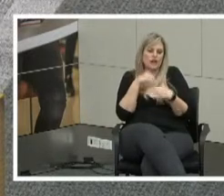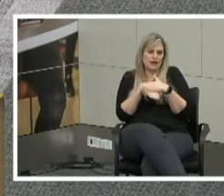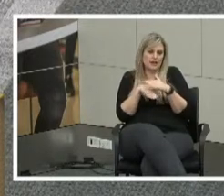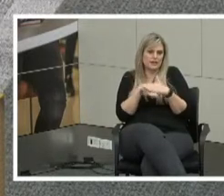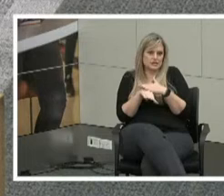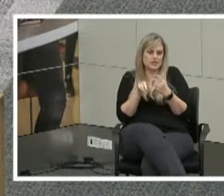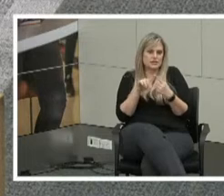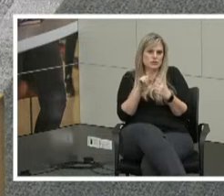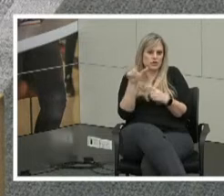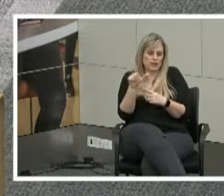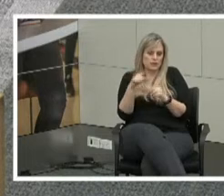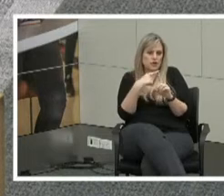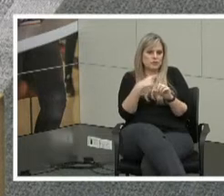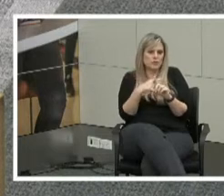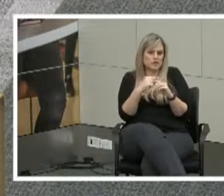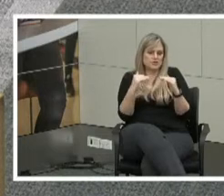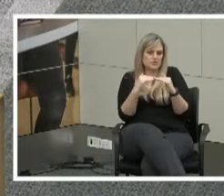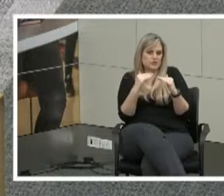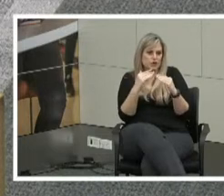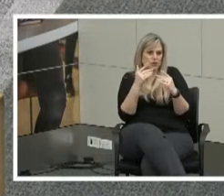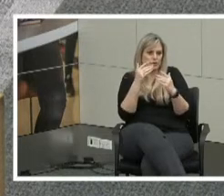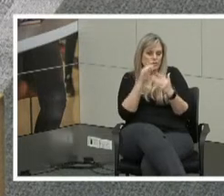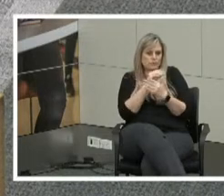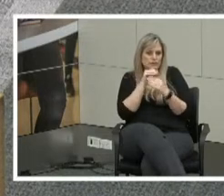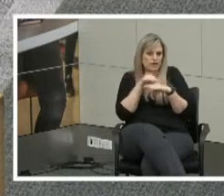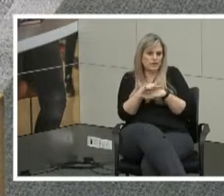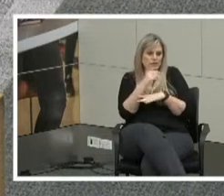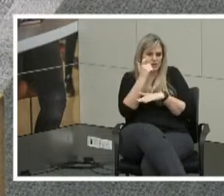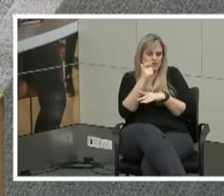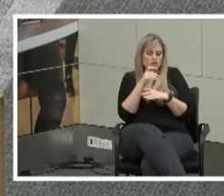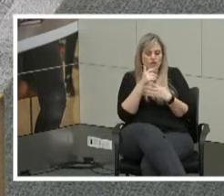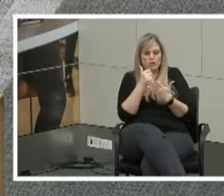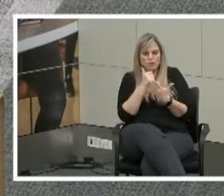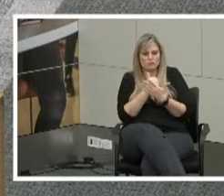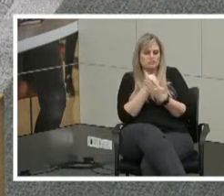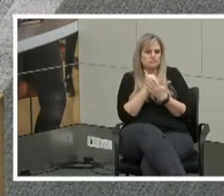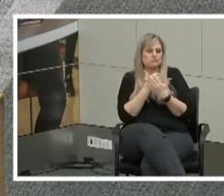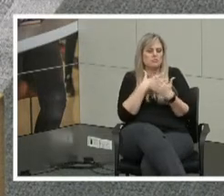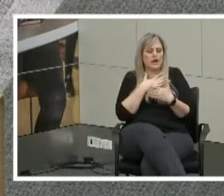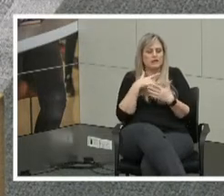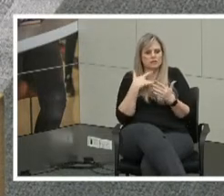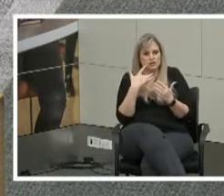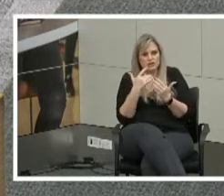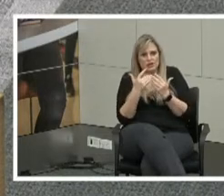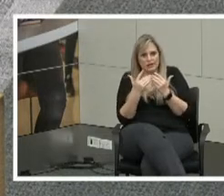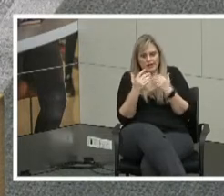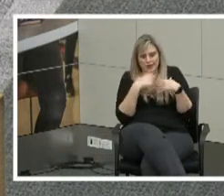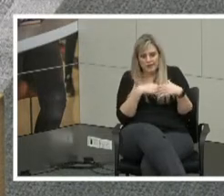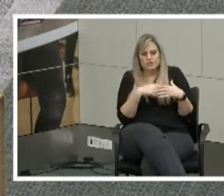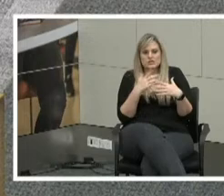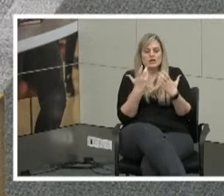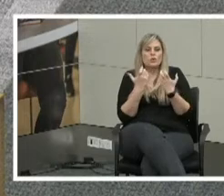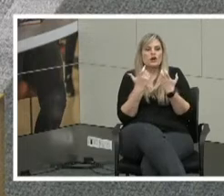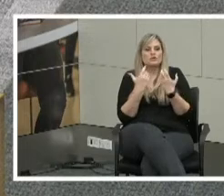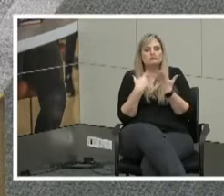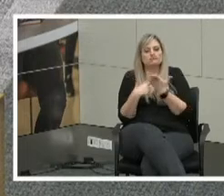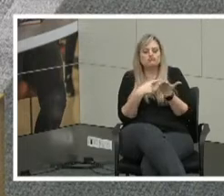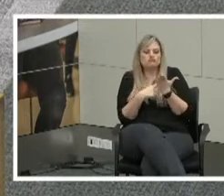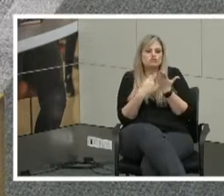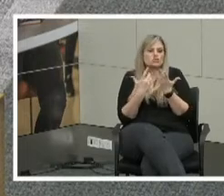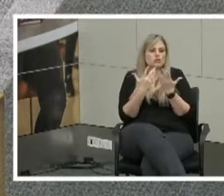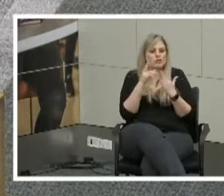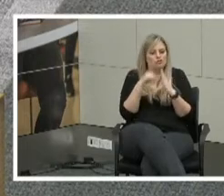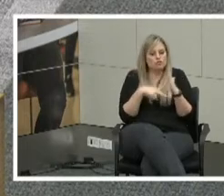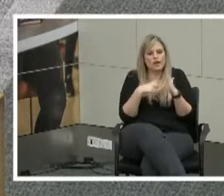the positive peer influence in their choices and passions kids want to walk around with their friends who will tell them what they've read and loved and which